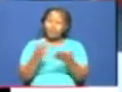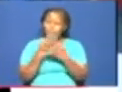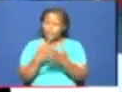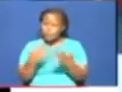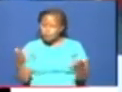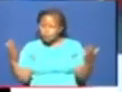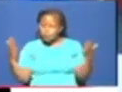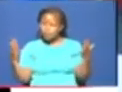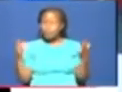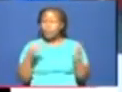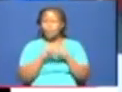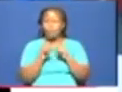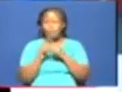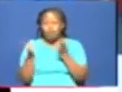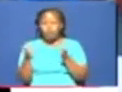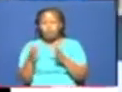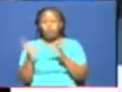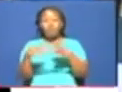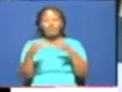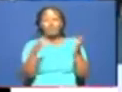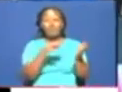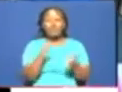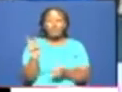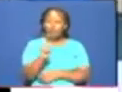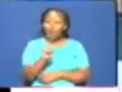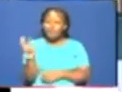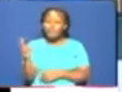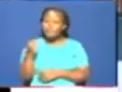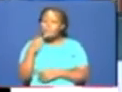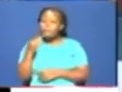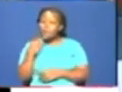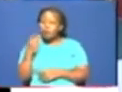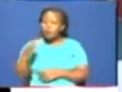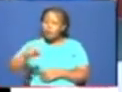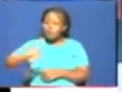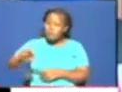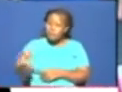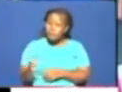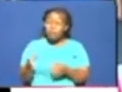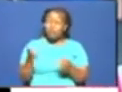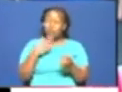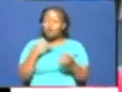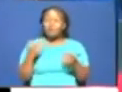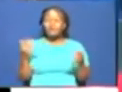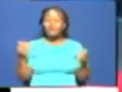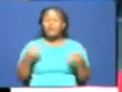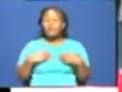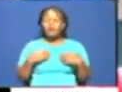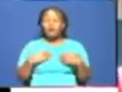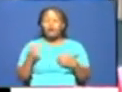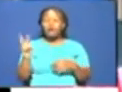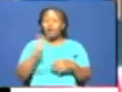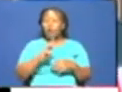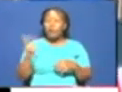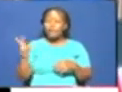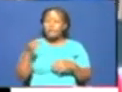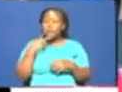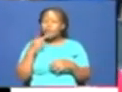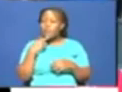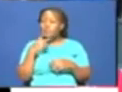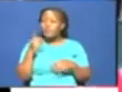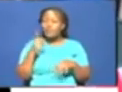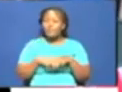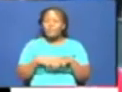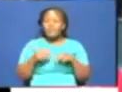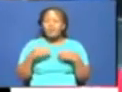The communities of West Pokot County wondered why there was a West Pokot when there is no East